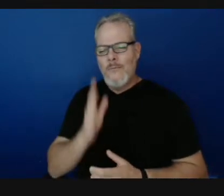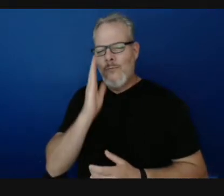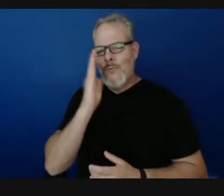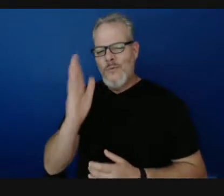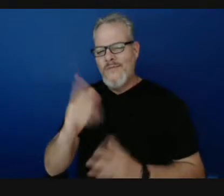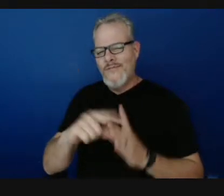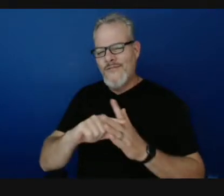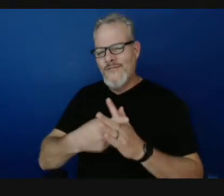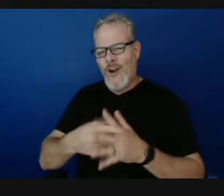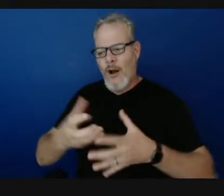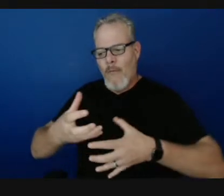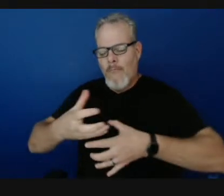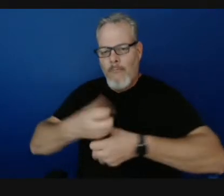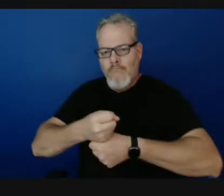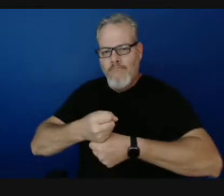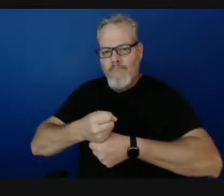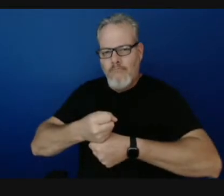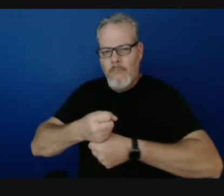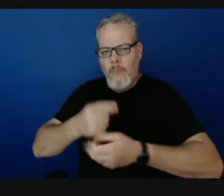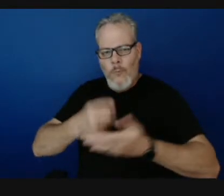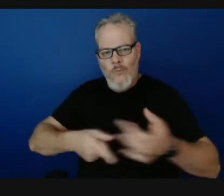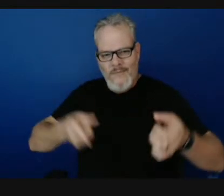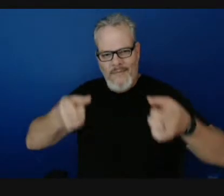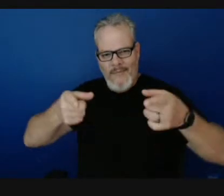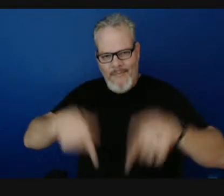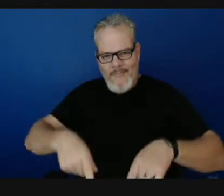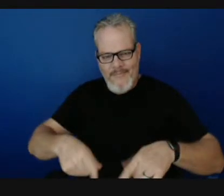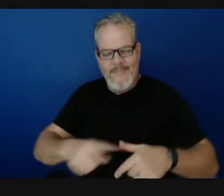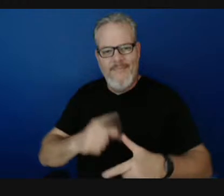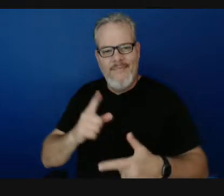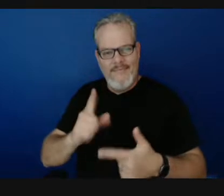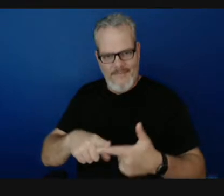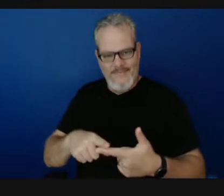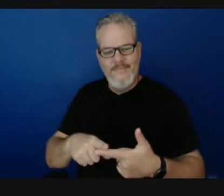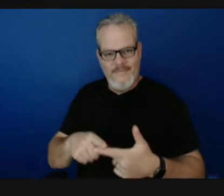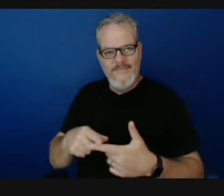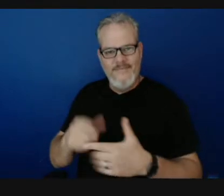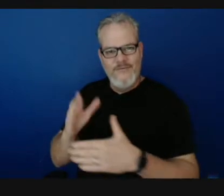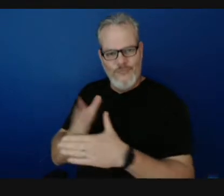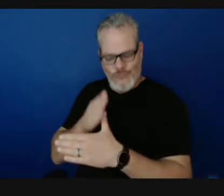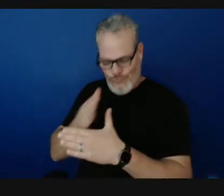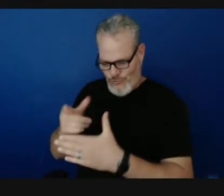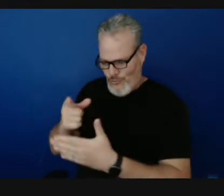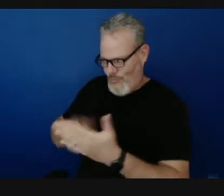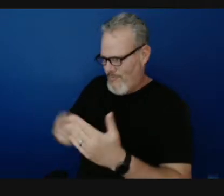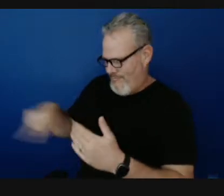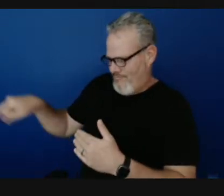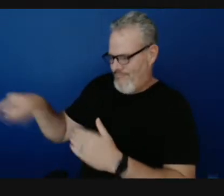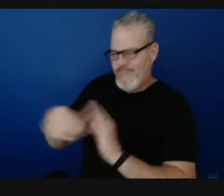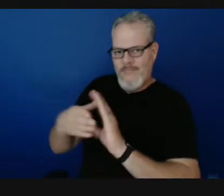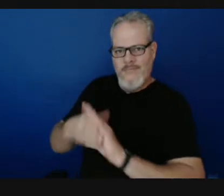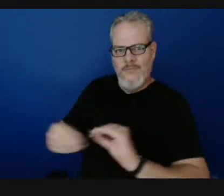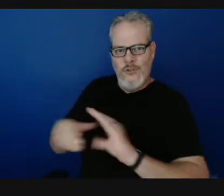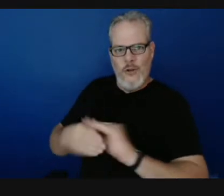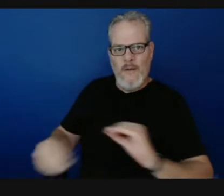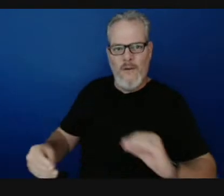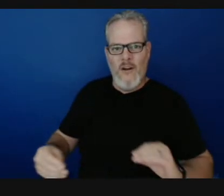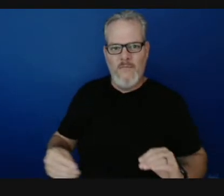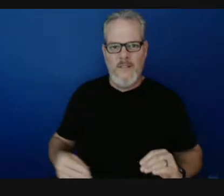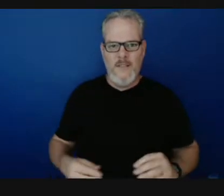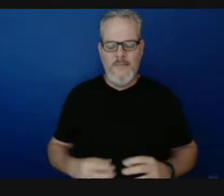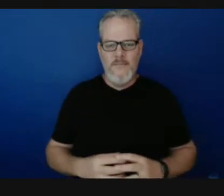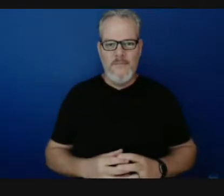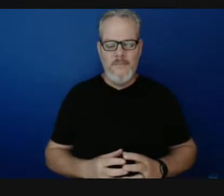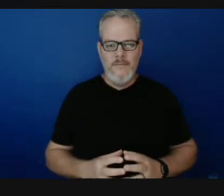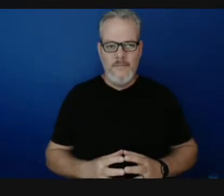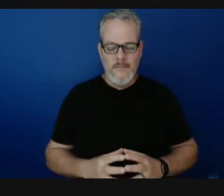and bring on a special guest today from the USGS to help us get back on track here. Just a little bit of what we have in store today. Dane, what else have we got to add